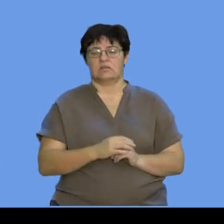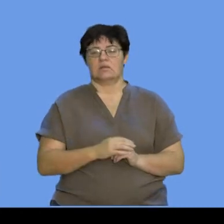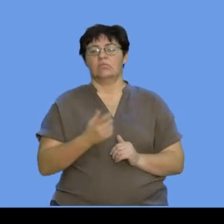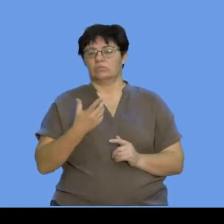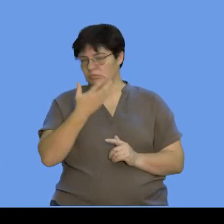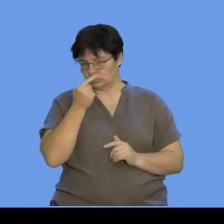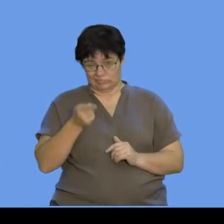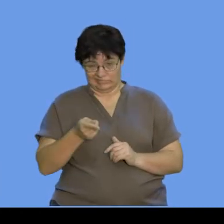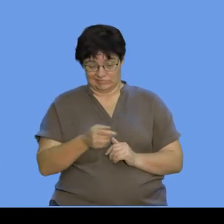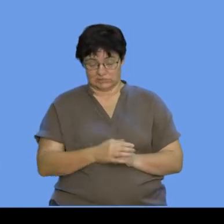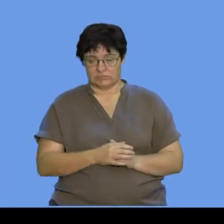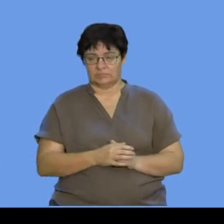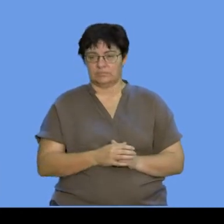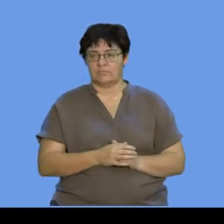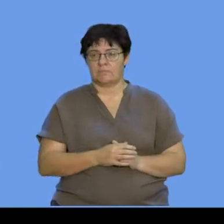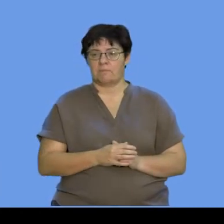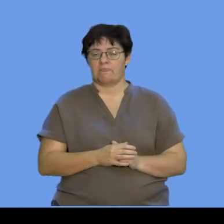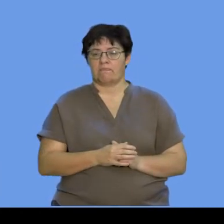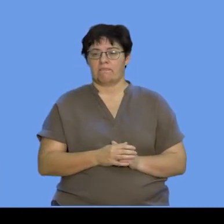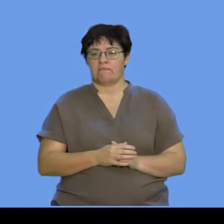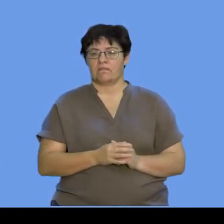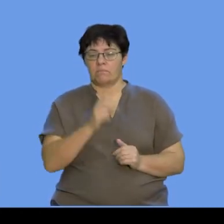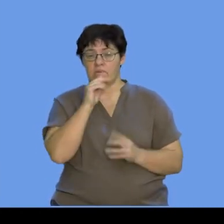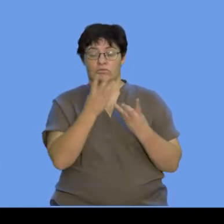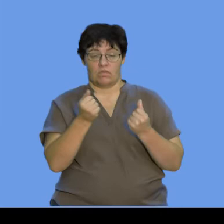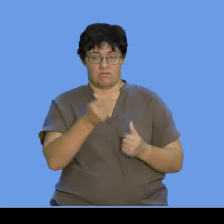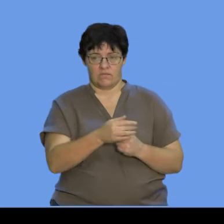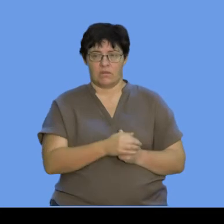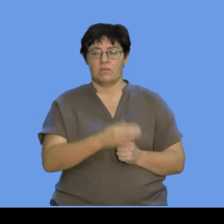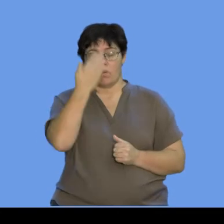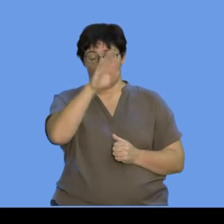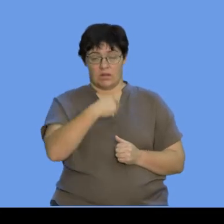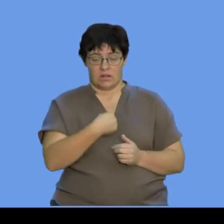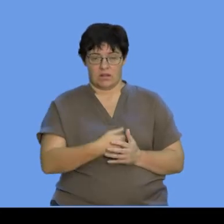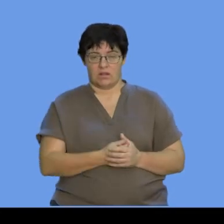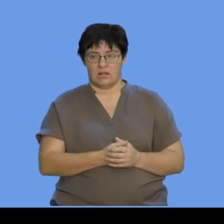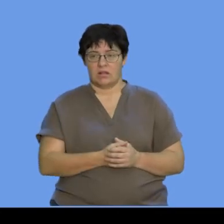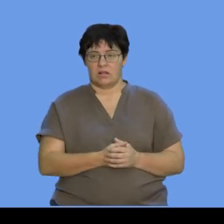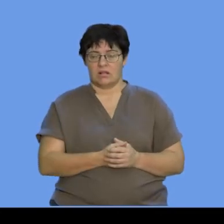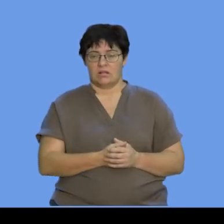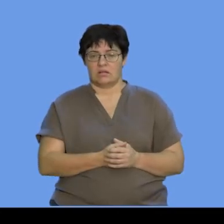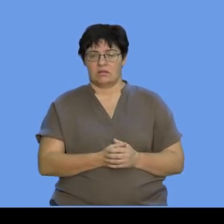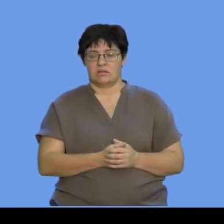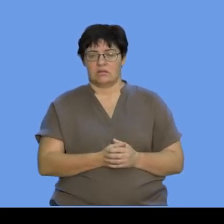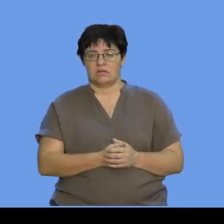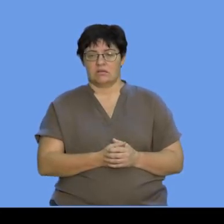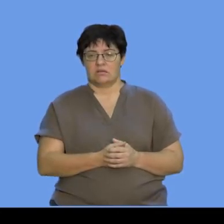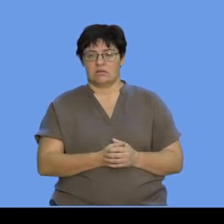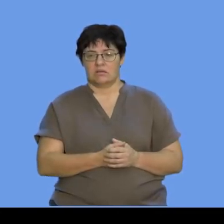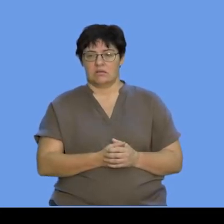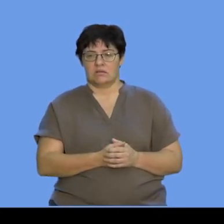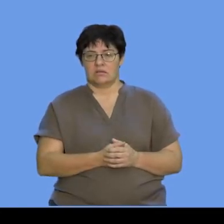ST, and that is what we do not know, right? So if I solve this, then I know that I